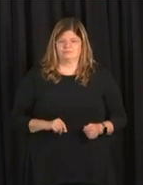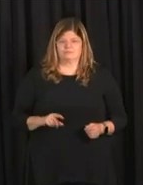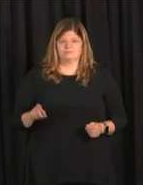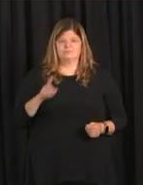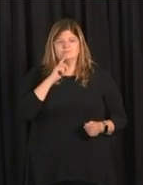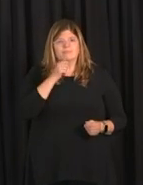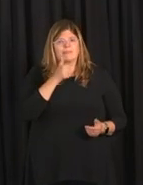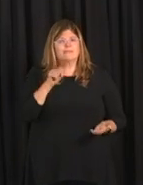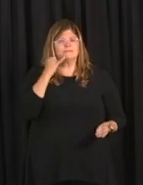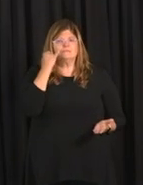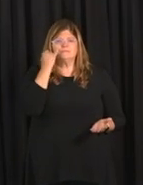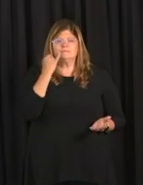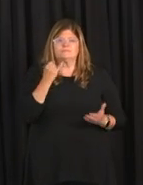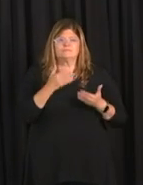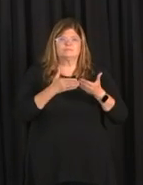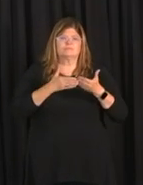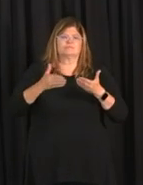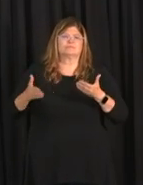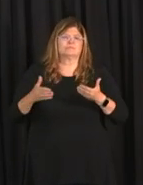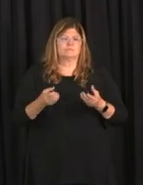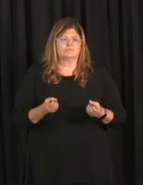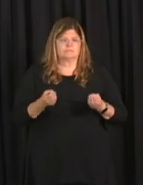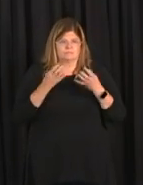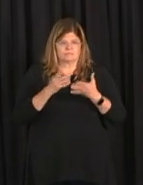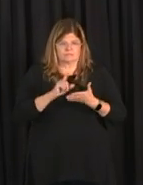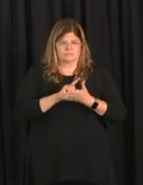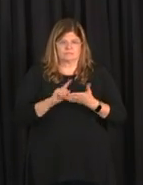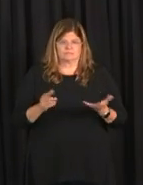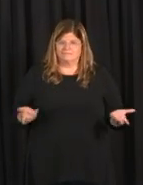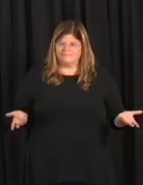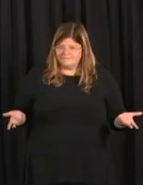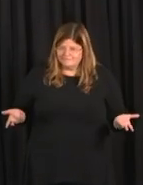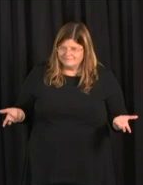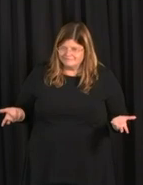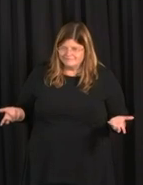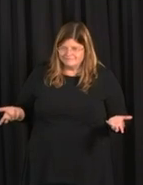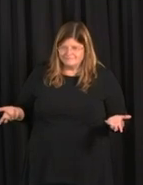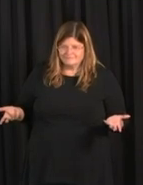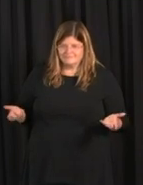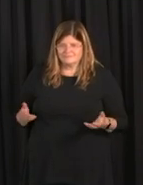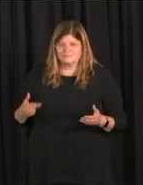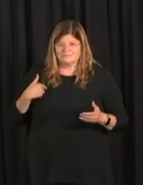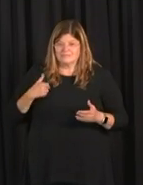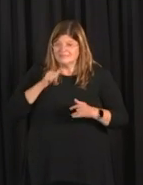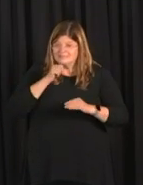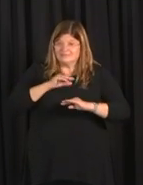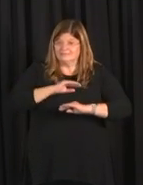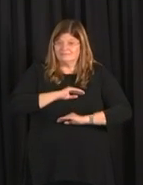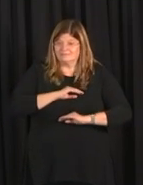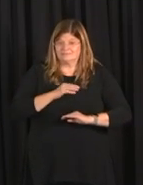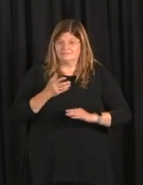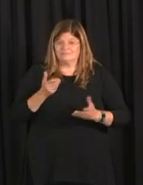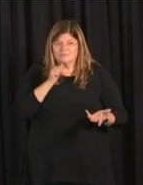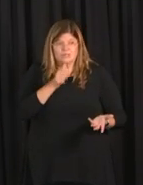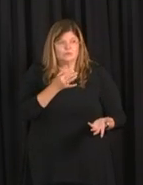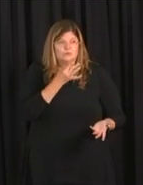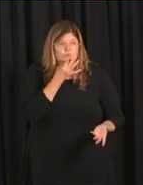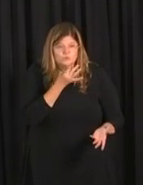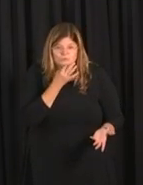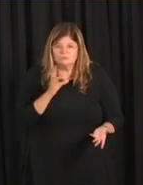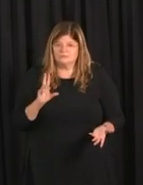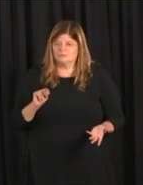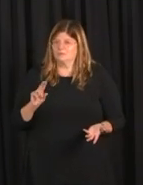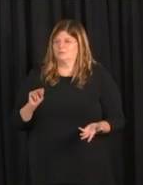how long away that is? Is it weeks away? Is it, I know you don't have a crystal ball, but. We're not meeting them all today, Mark, so it's not gonna be